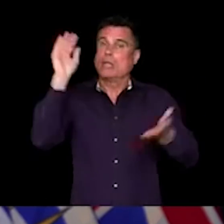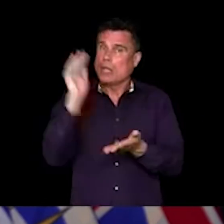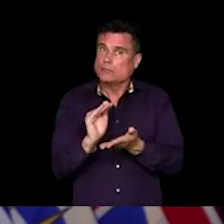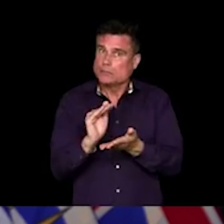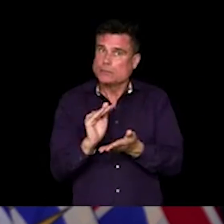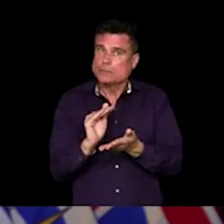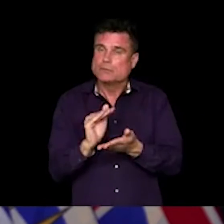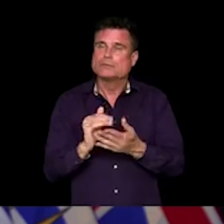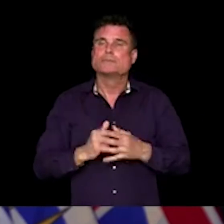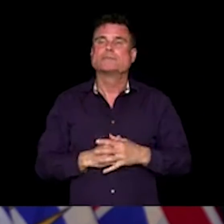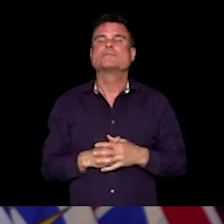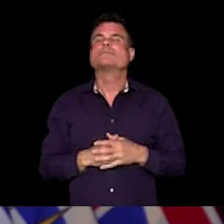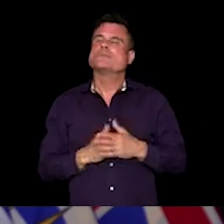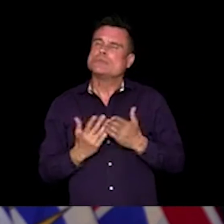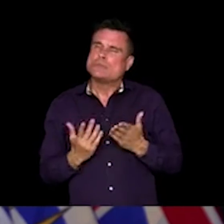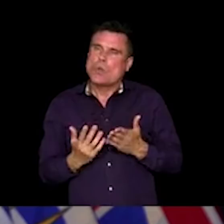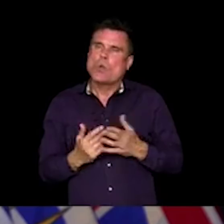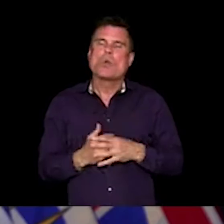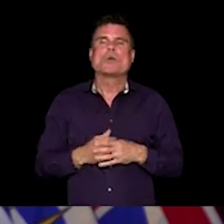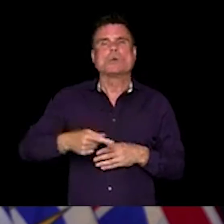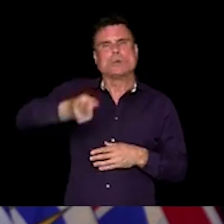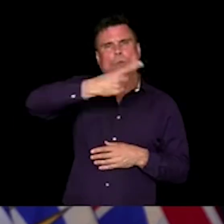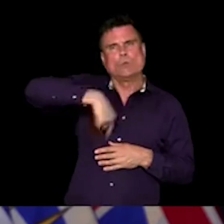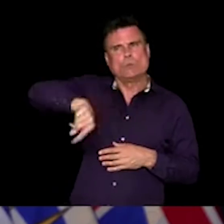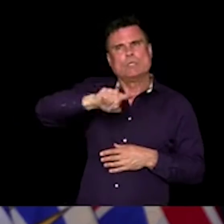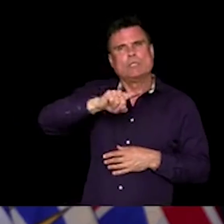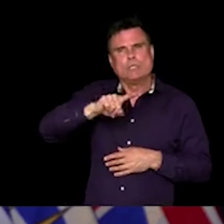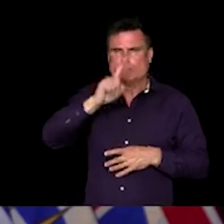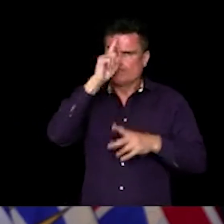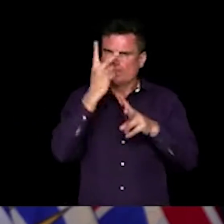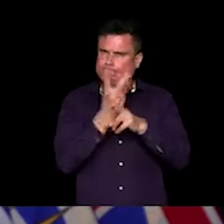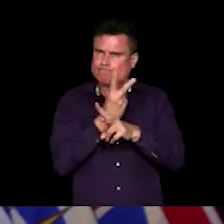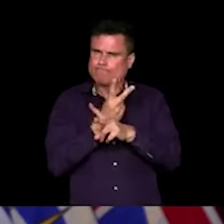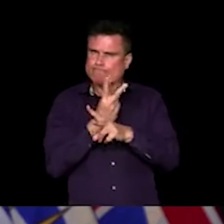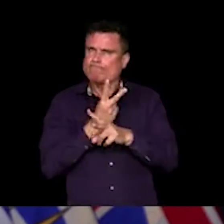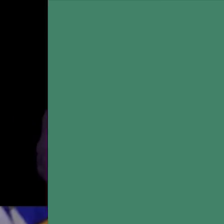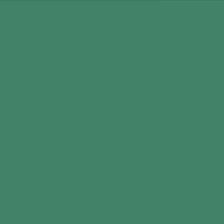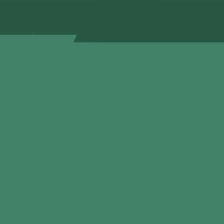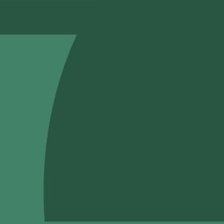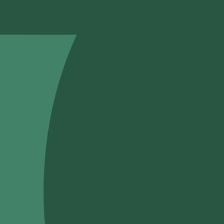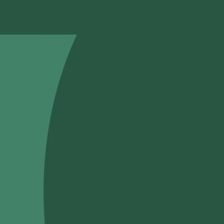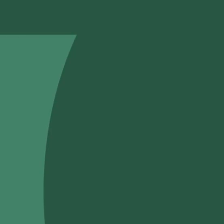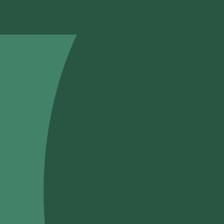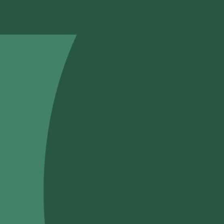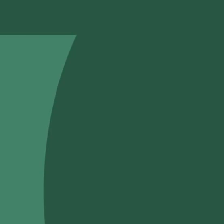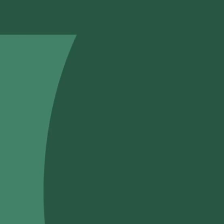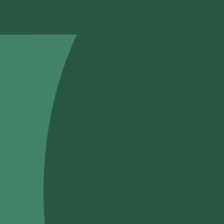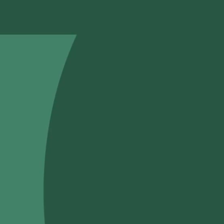we try to learn and adapt as we've been going along with this.